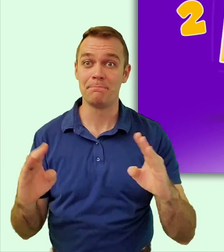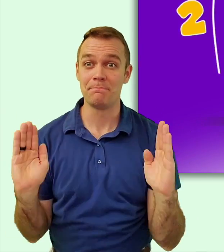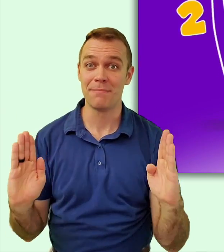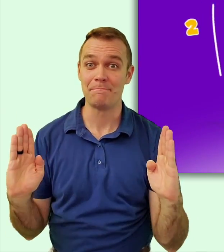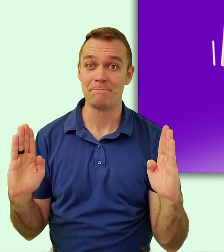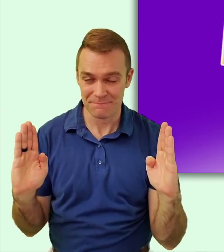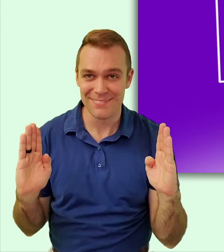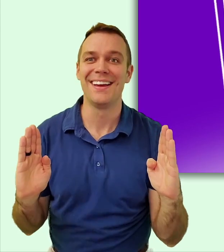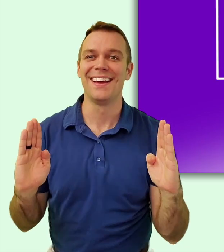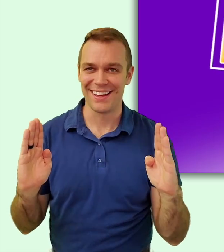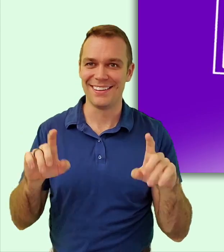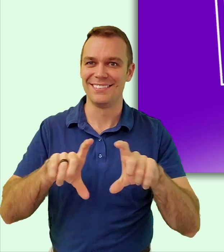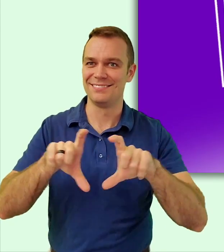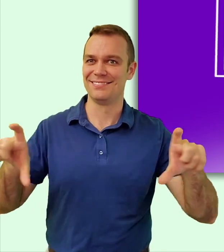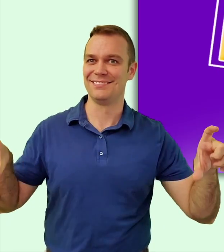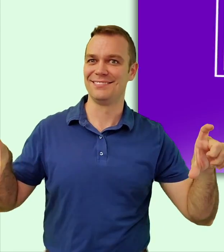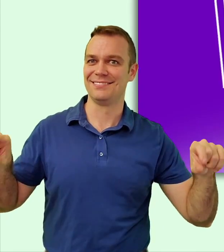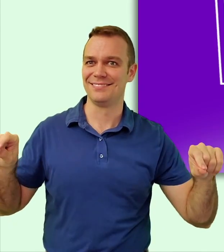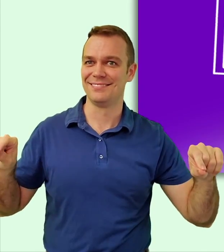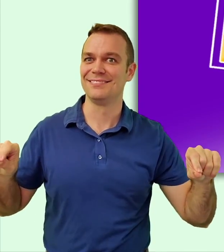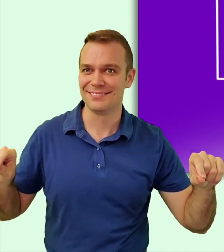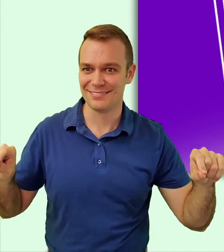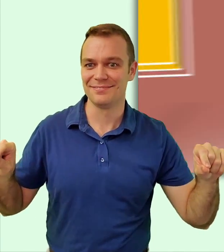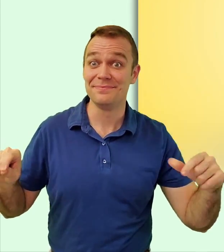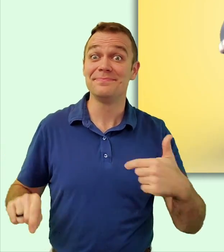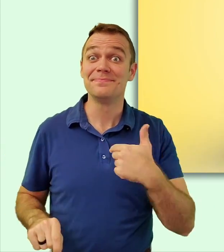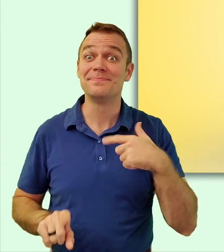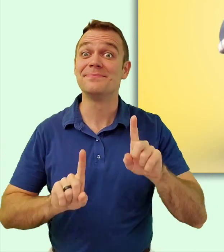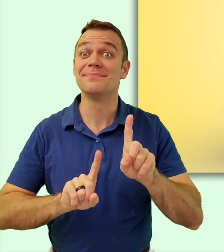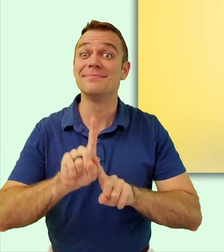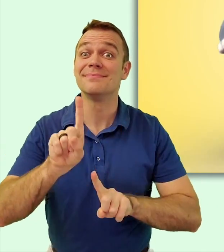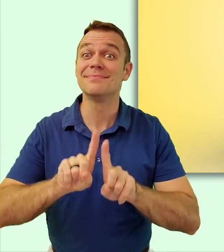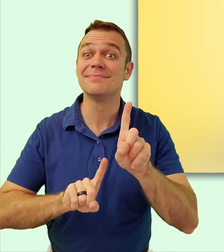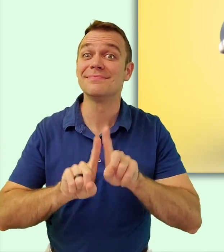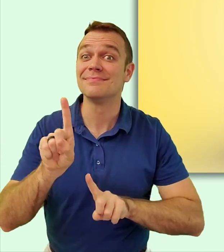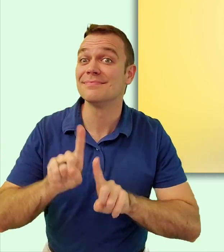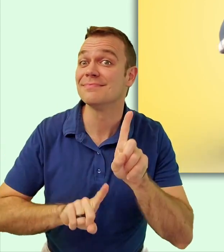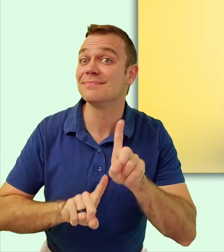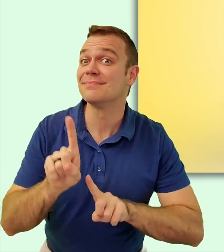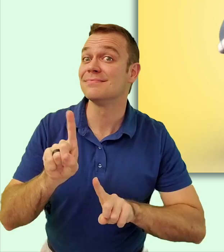4 sides. I'm a rectangle, rectangle. I'm a star,